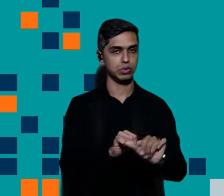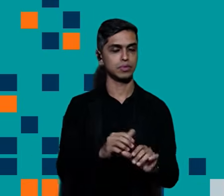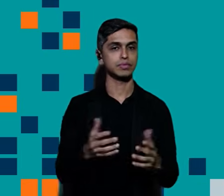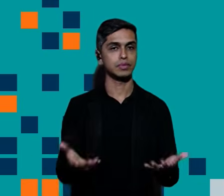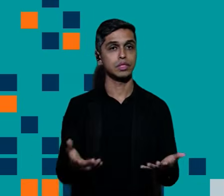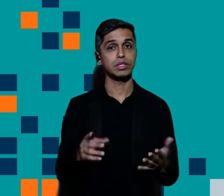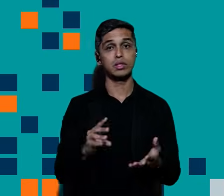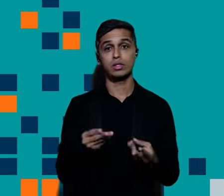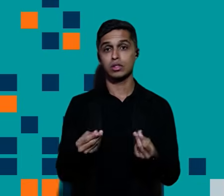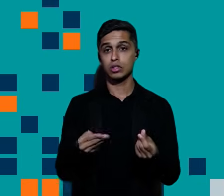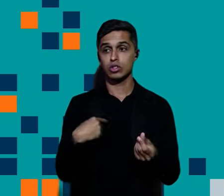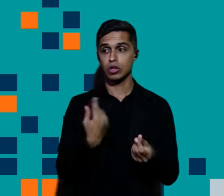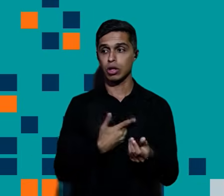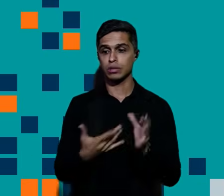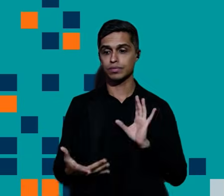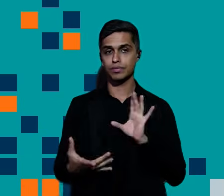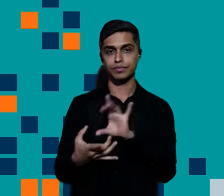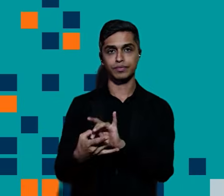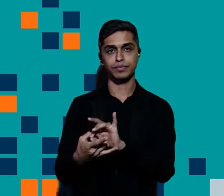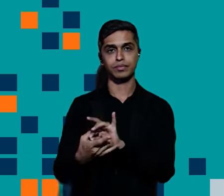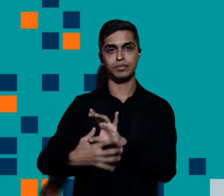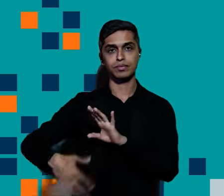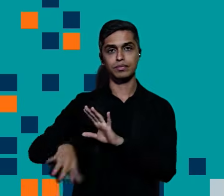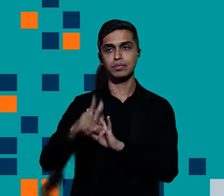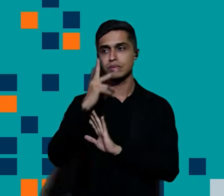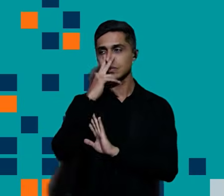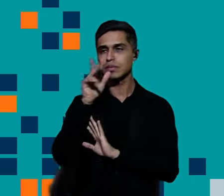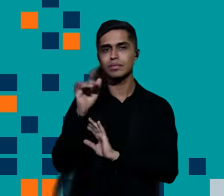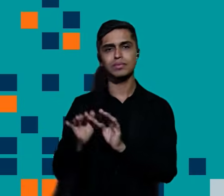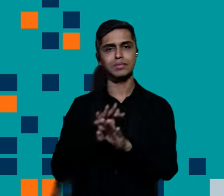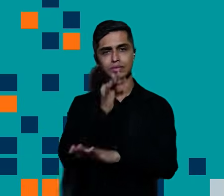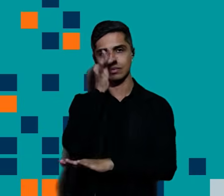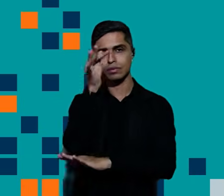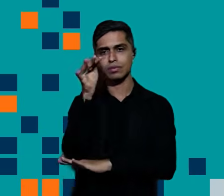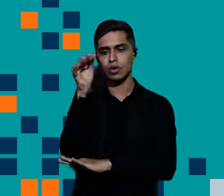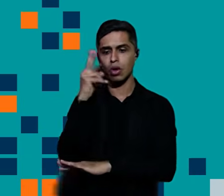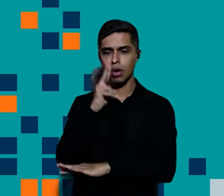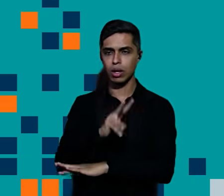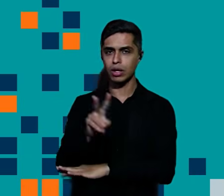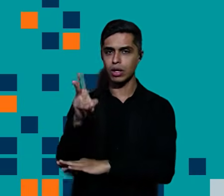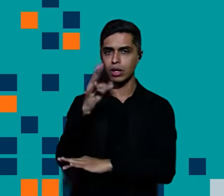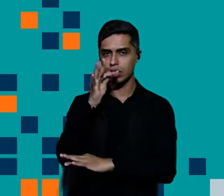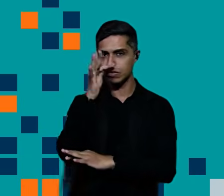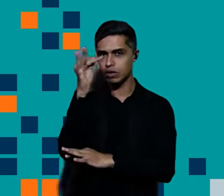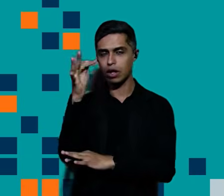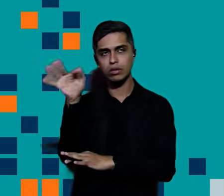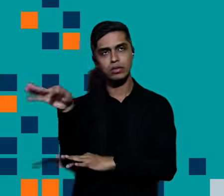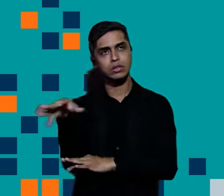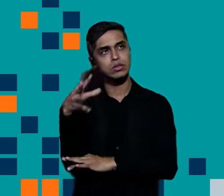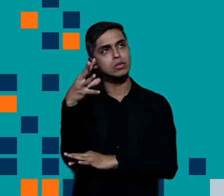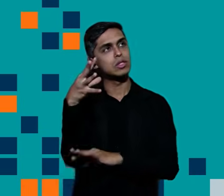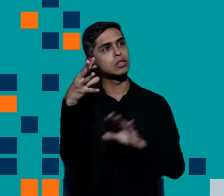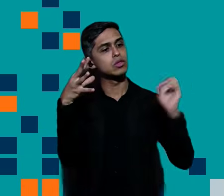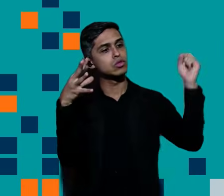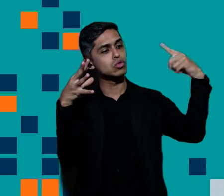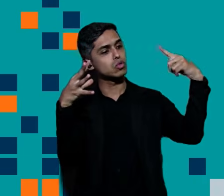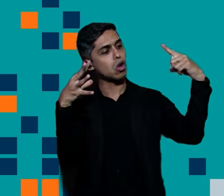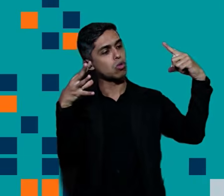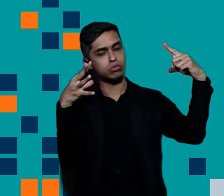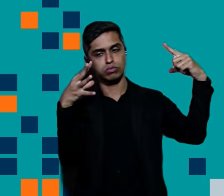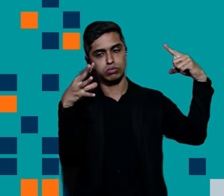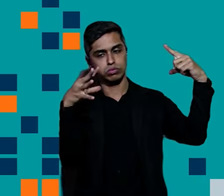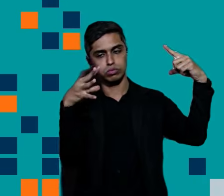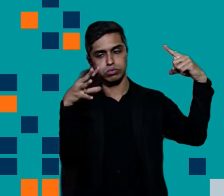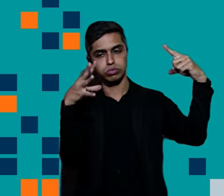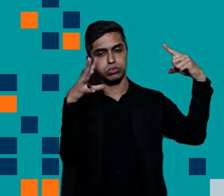flower. Look at that flower stretching towards the daylight. Look at it stretching towards the light